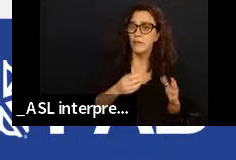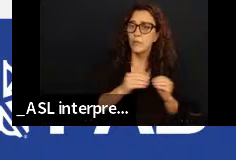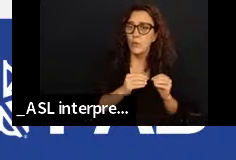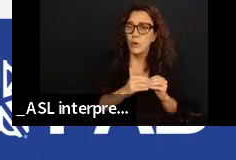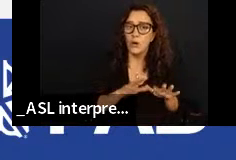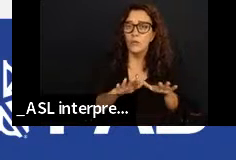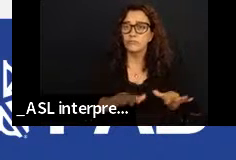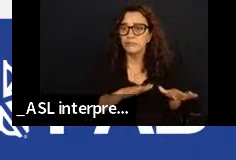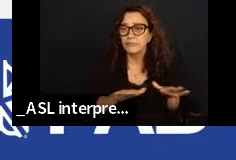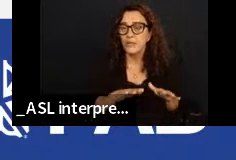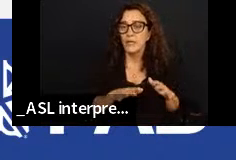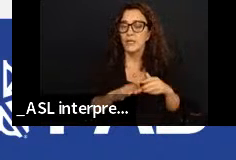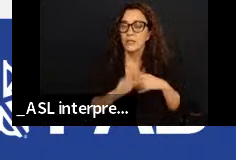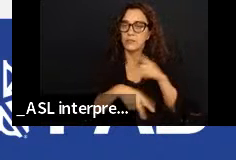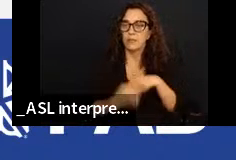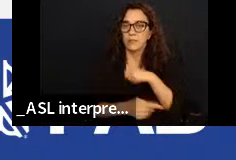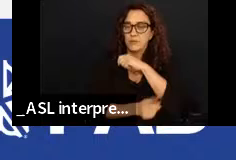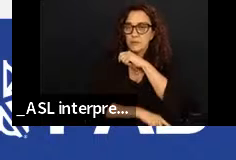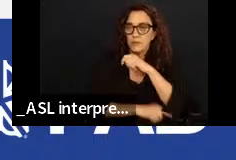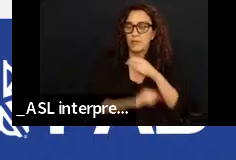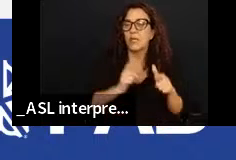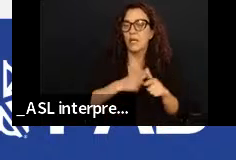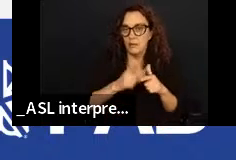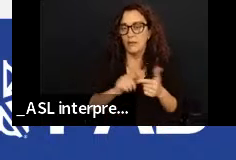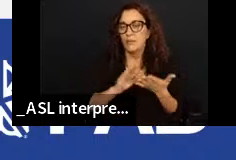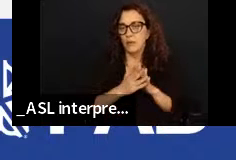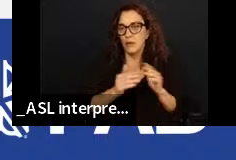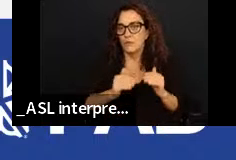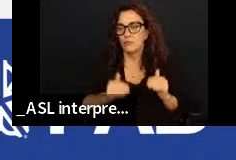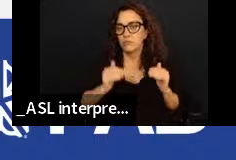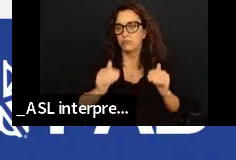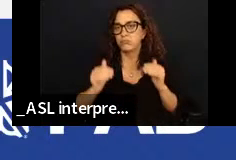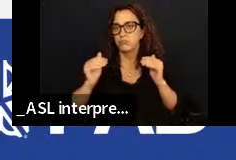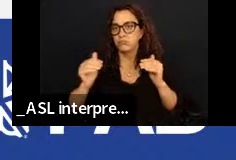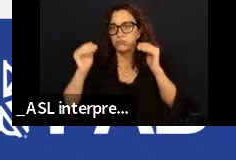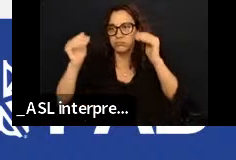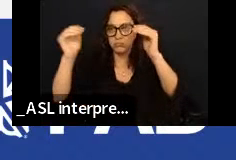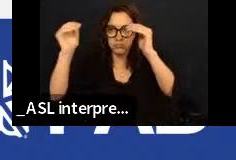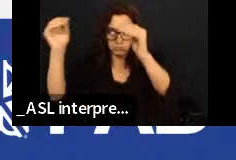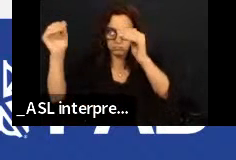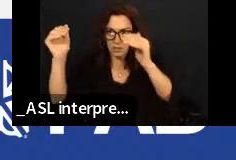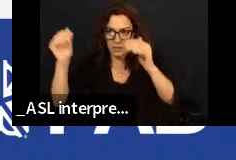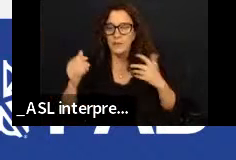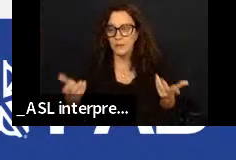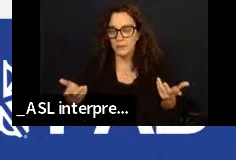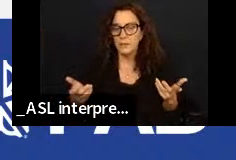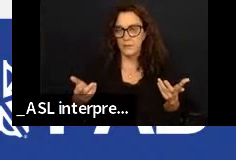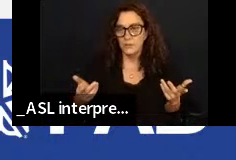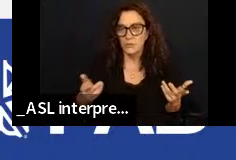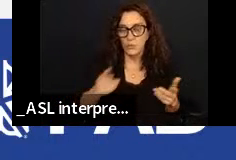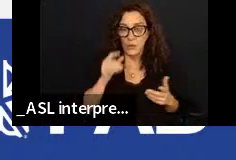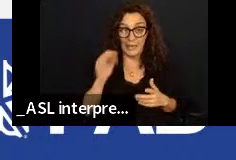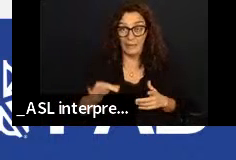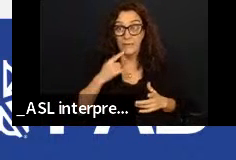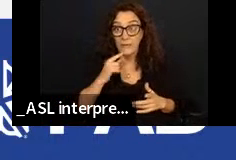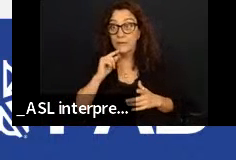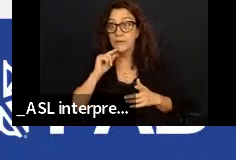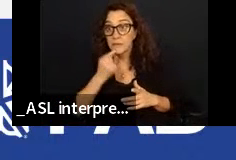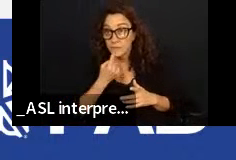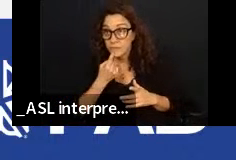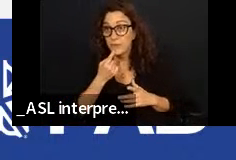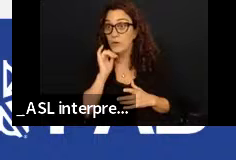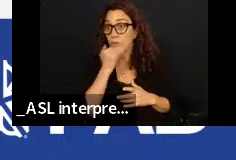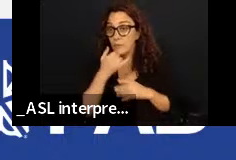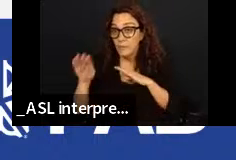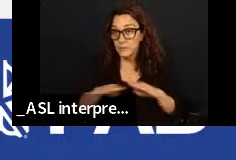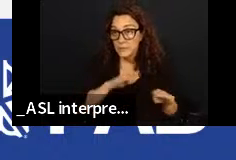committed. And it's progressive because the discipline or the sanctions go up as the severity of the misconduct